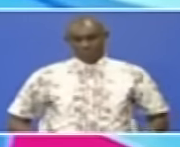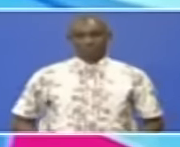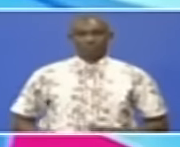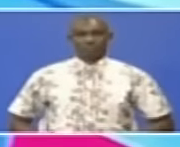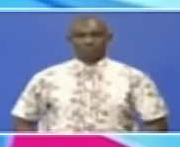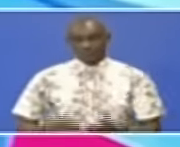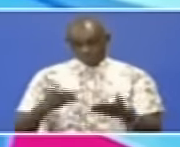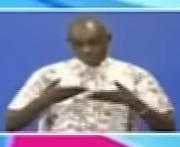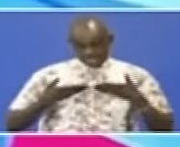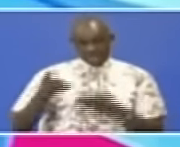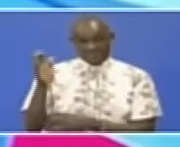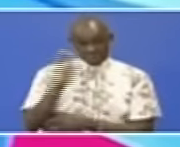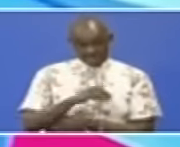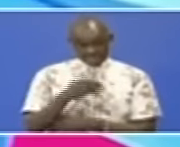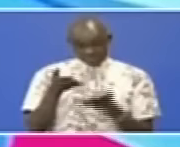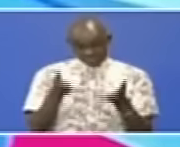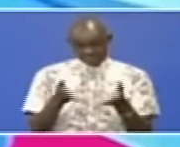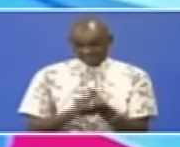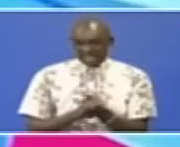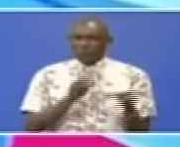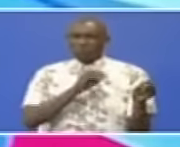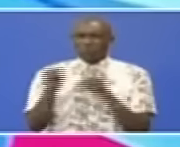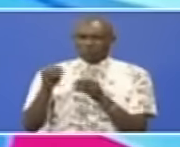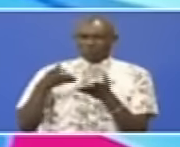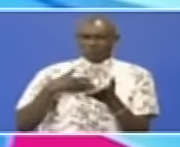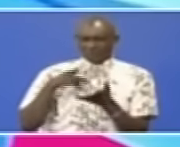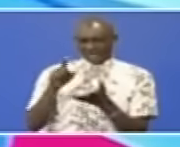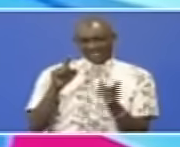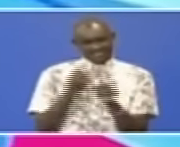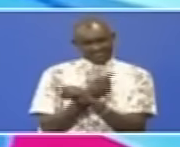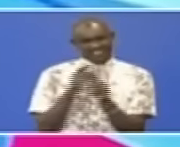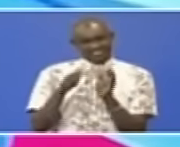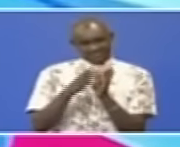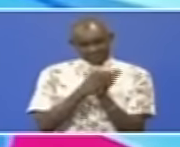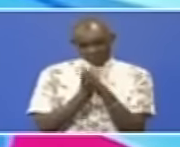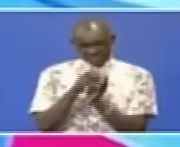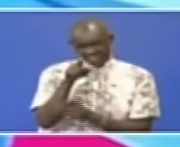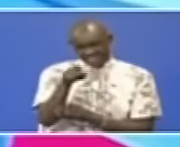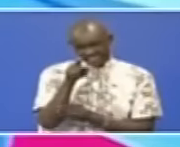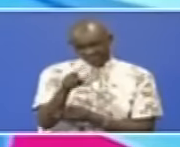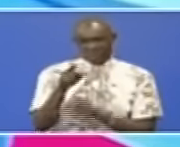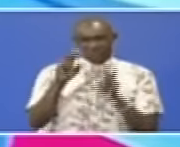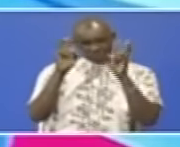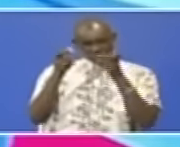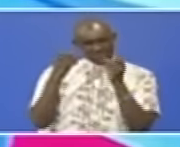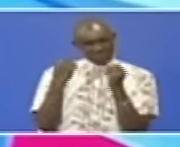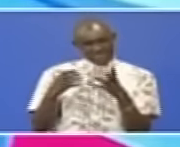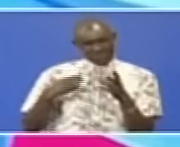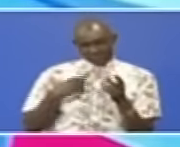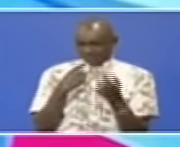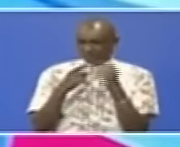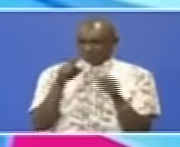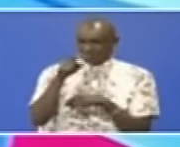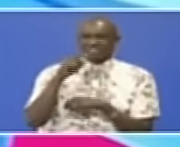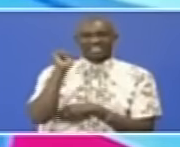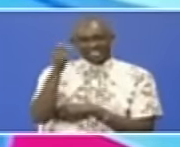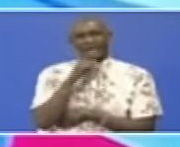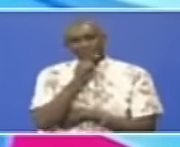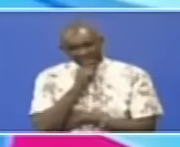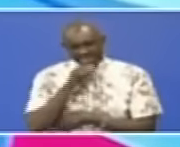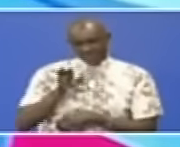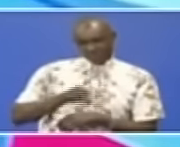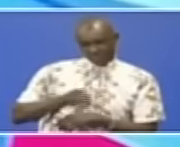Welcome back to the Weekend Prime. Let's now move on to a feature story which has been the subject of much debate among Kenyan men and